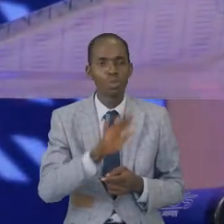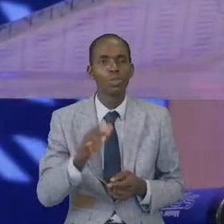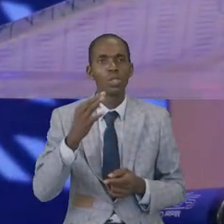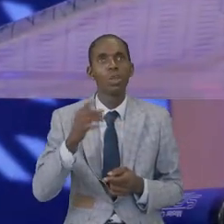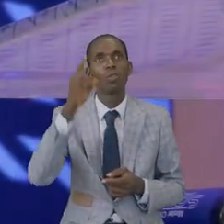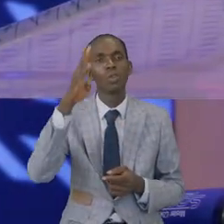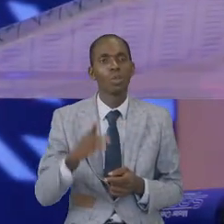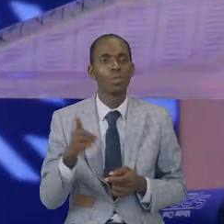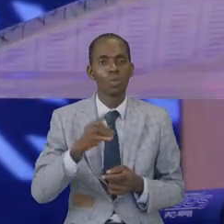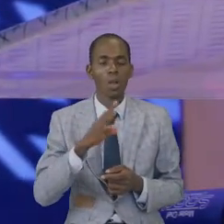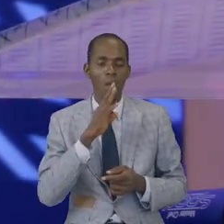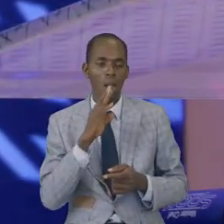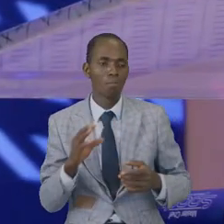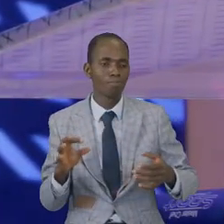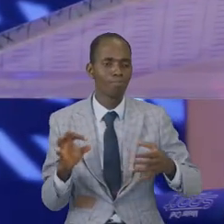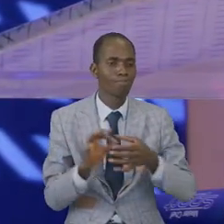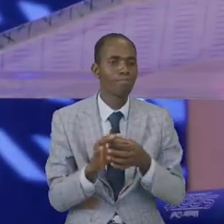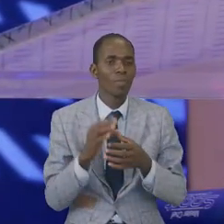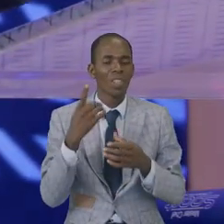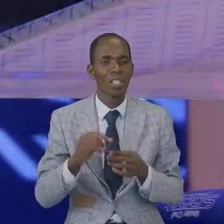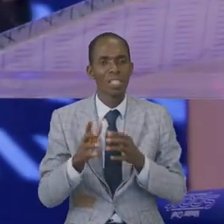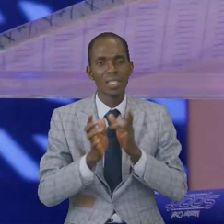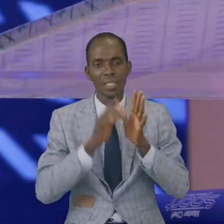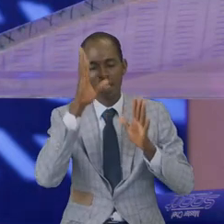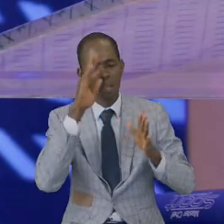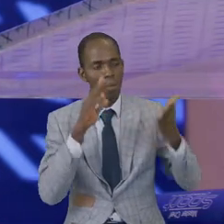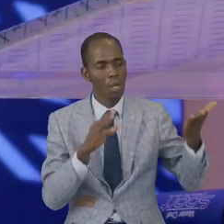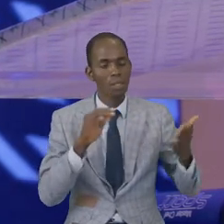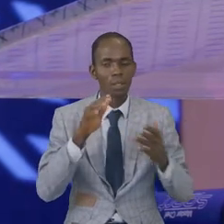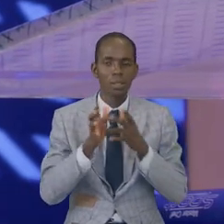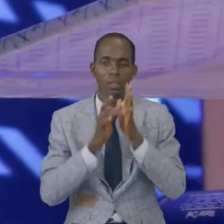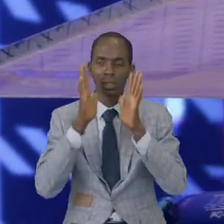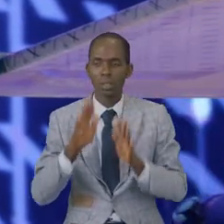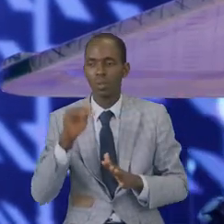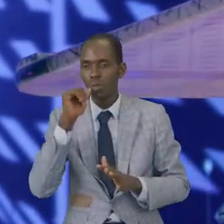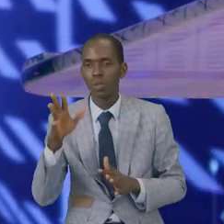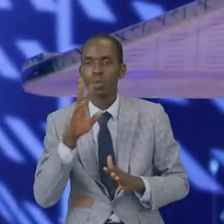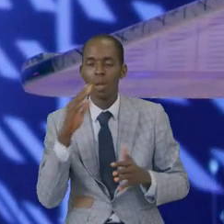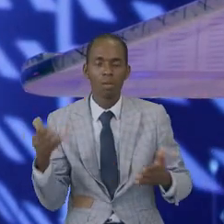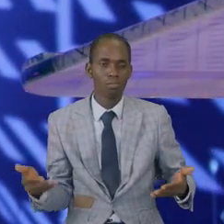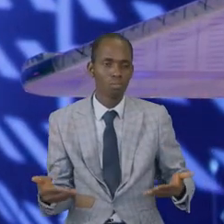married together, the Christian man, the Christian woman, you are committed to